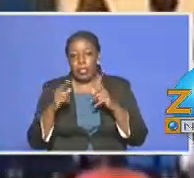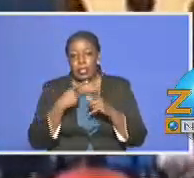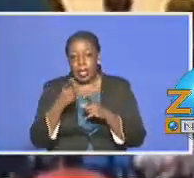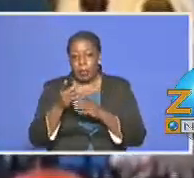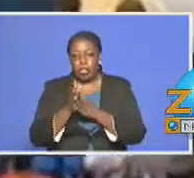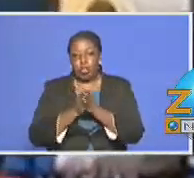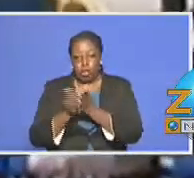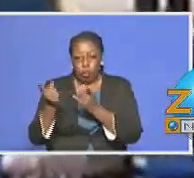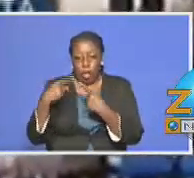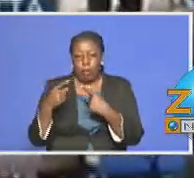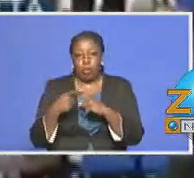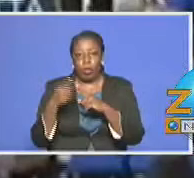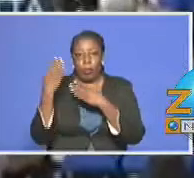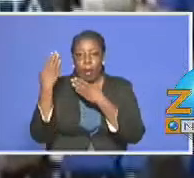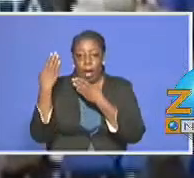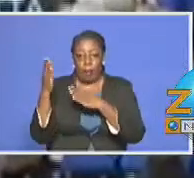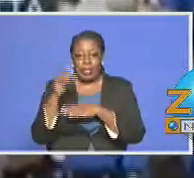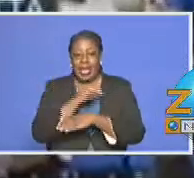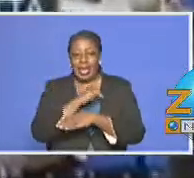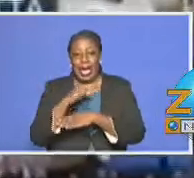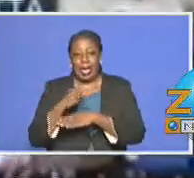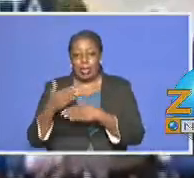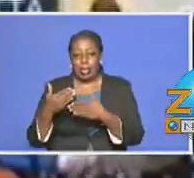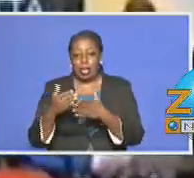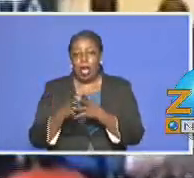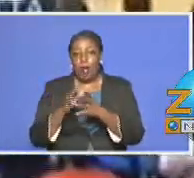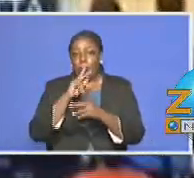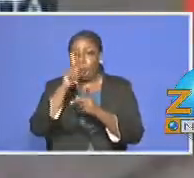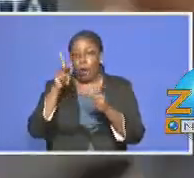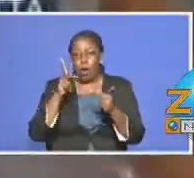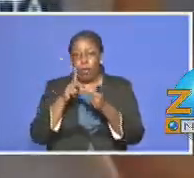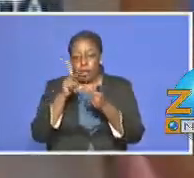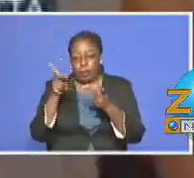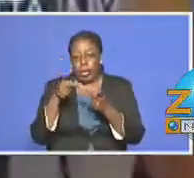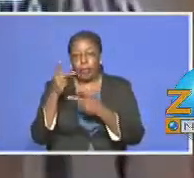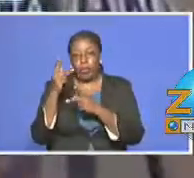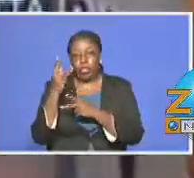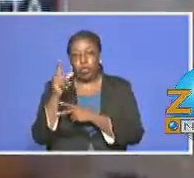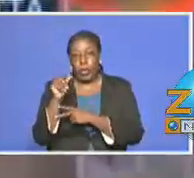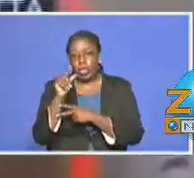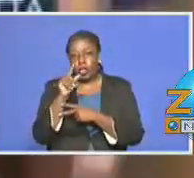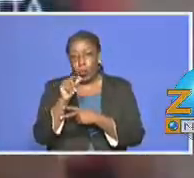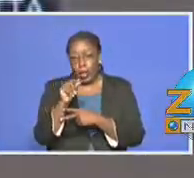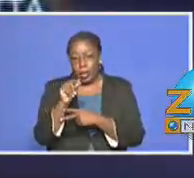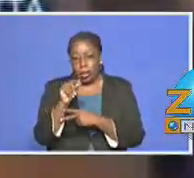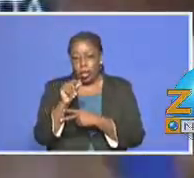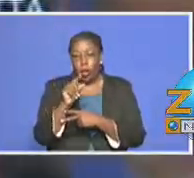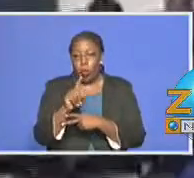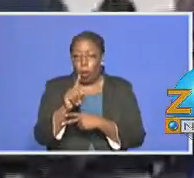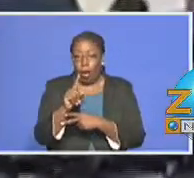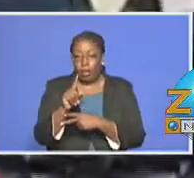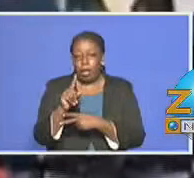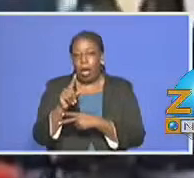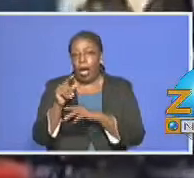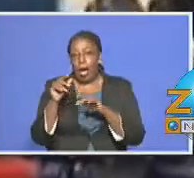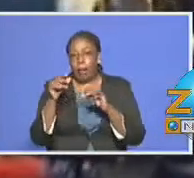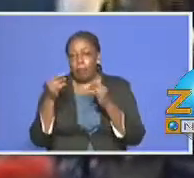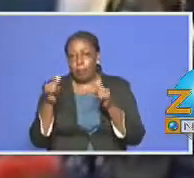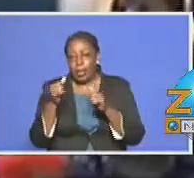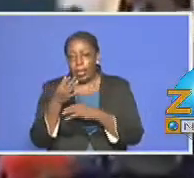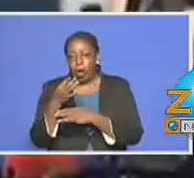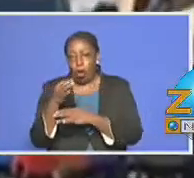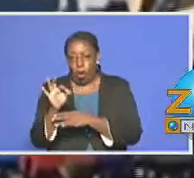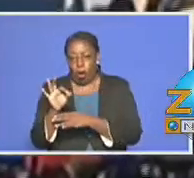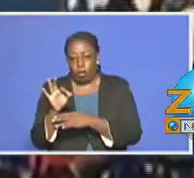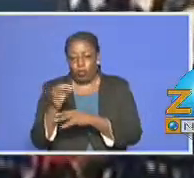Bahamas, and the Atlantis is a perfect backdrop for the 2021 playoffs for both players and fans. Drexler adding that the slate